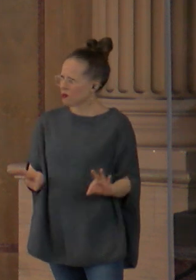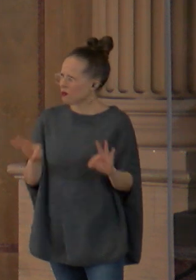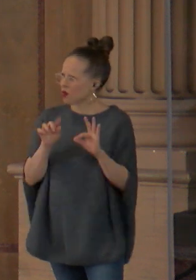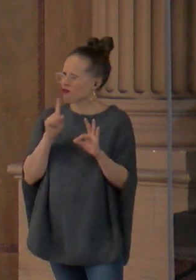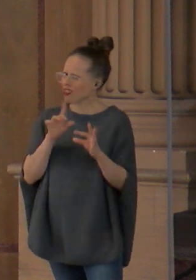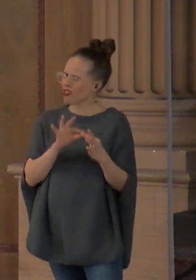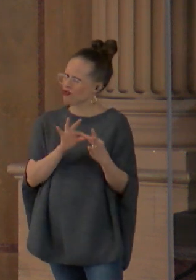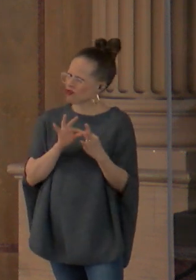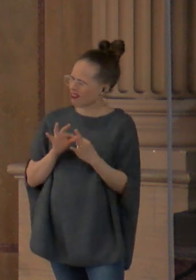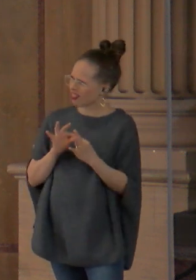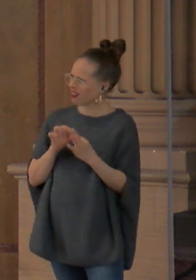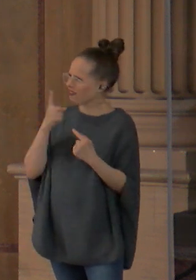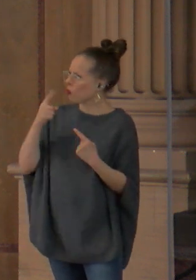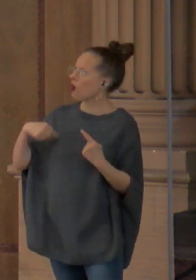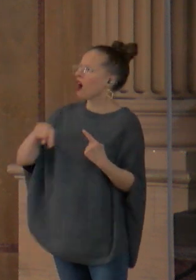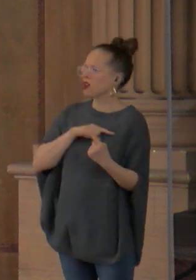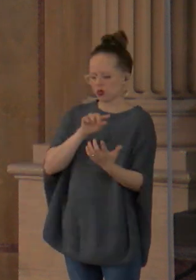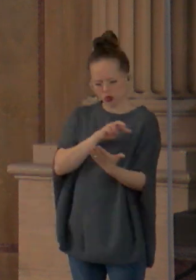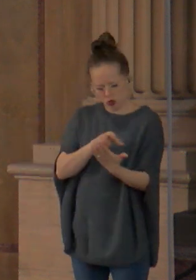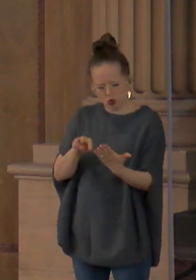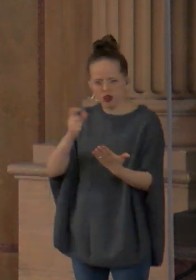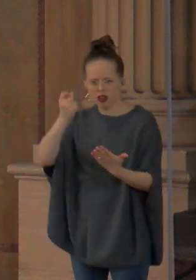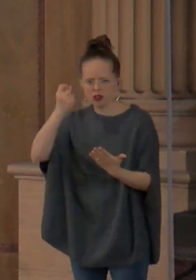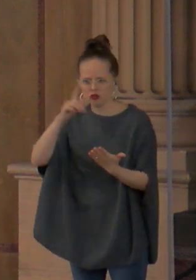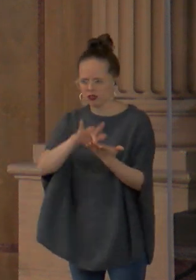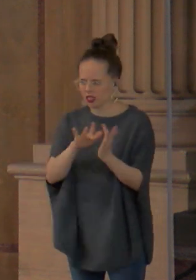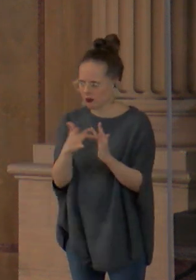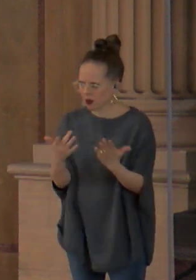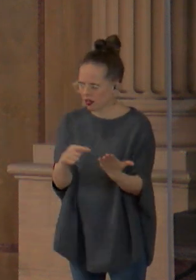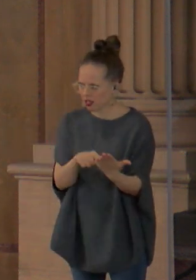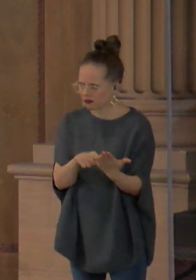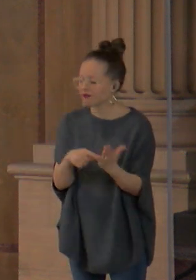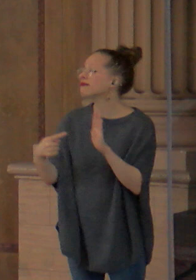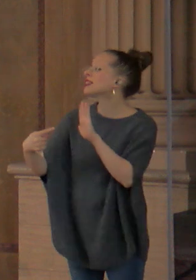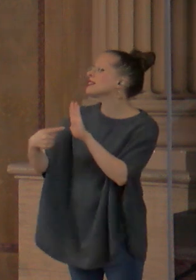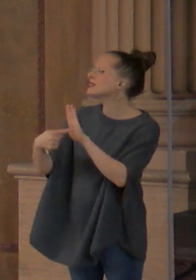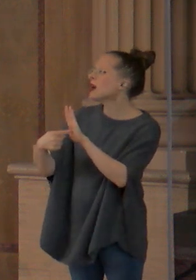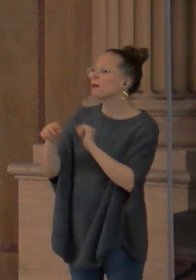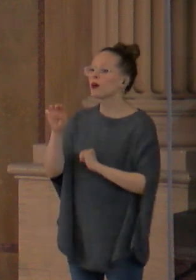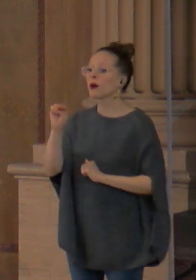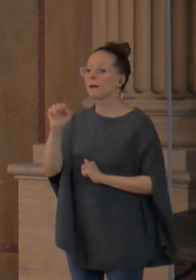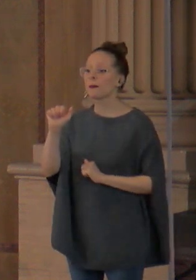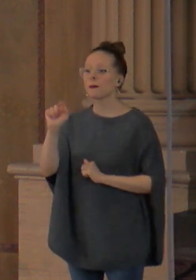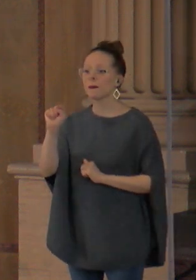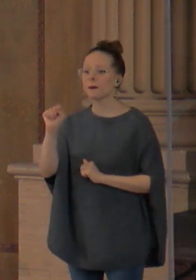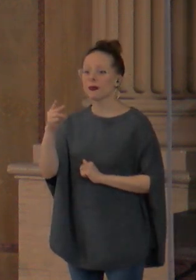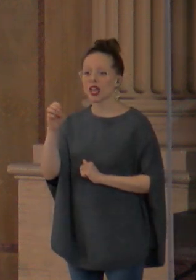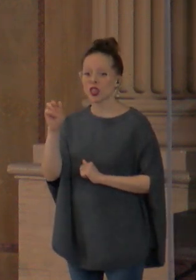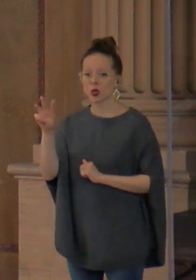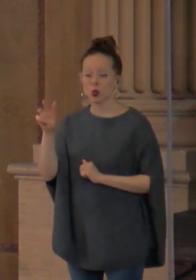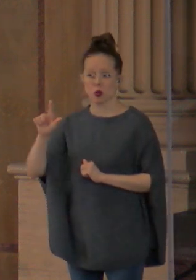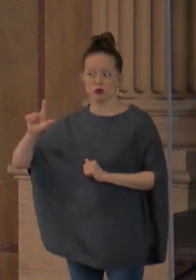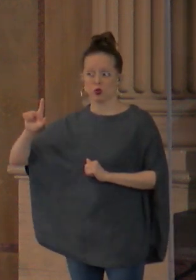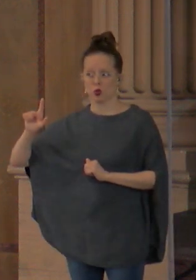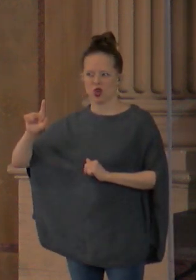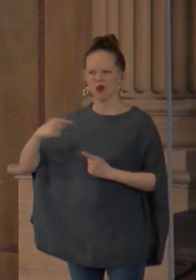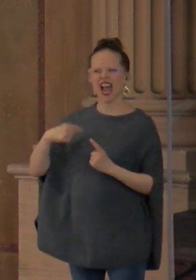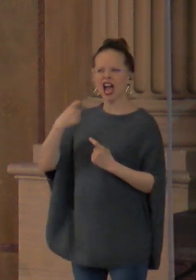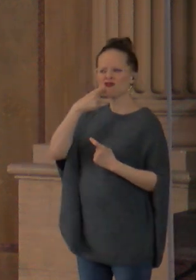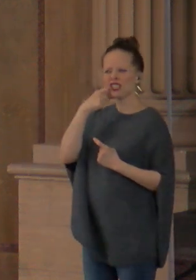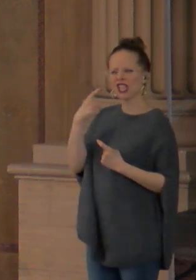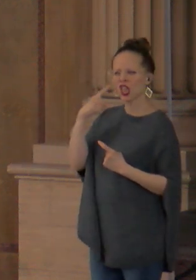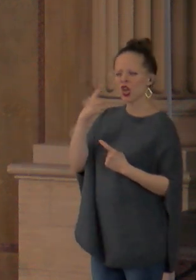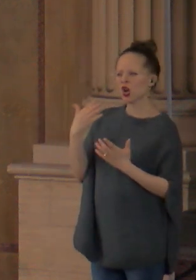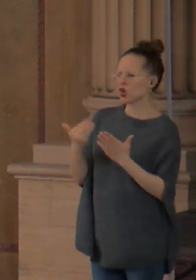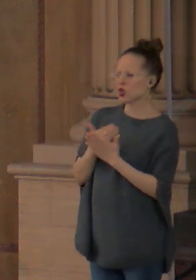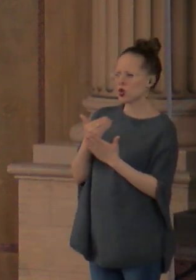Bible is talking about when we read it. So for example, if you want to turn to Matthew 21, this is a passage I recently heard one of the new atheists just